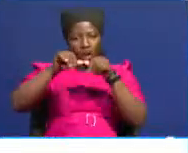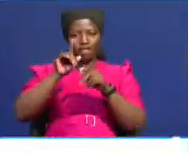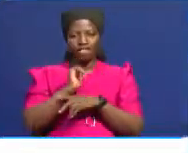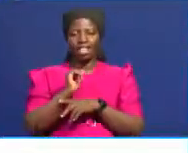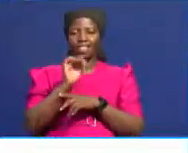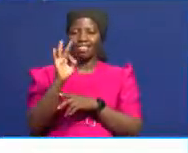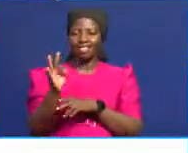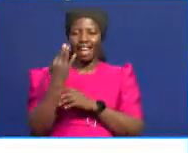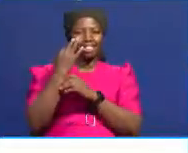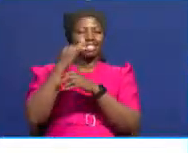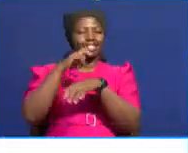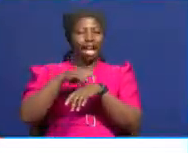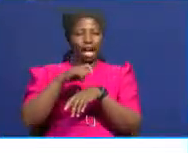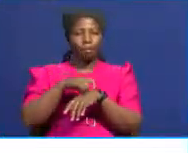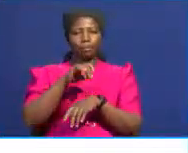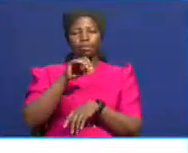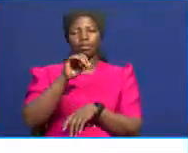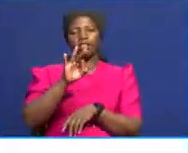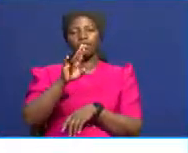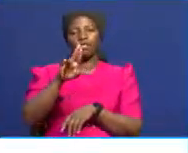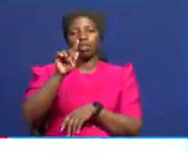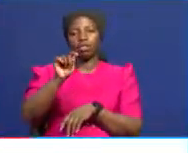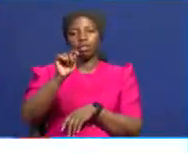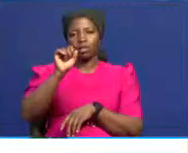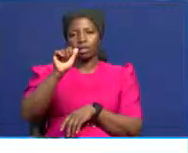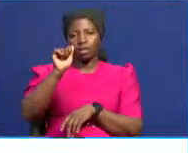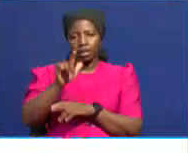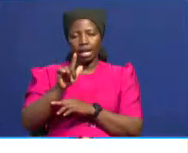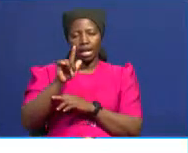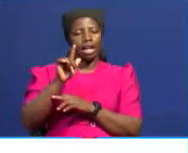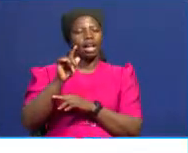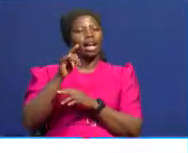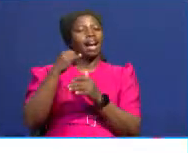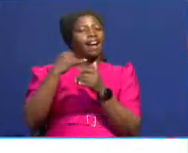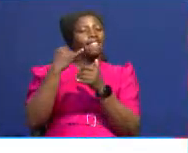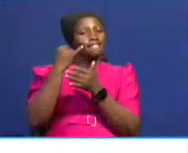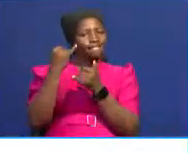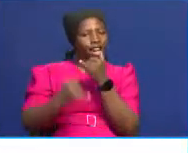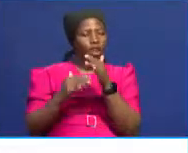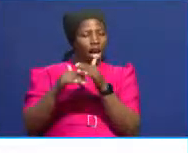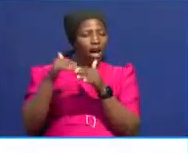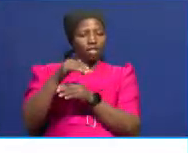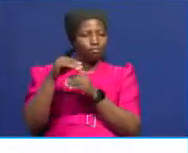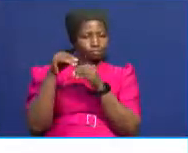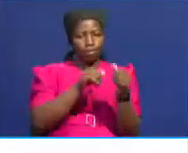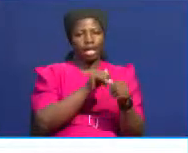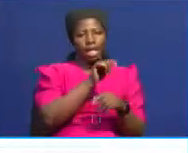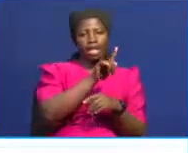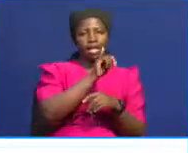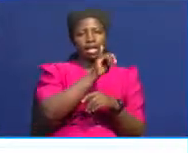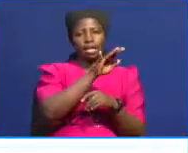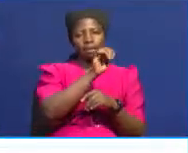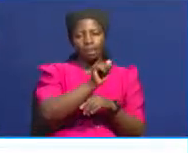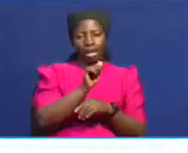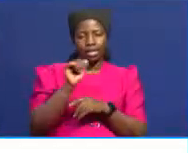their third consecutive CAF Futsal AFCON final after thrashing Mediterranean Knights of Libya 6-0.